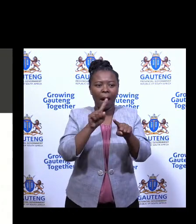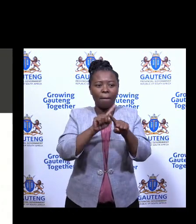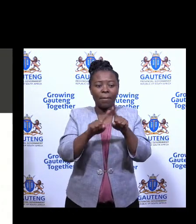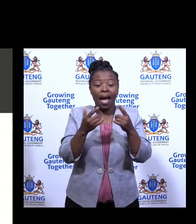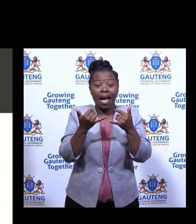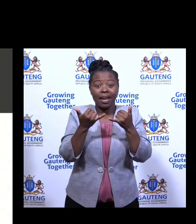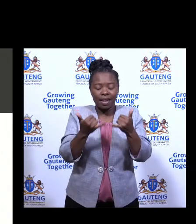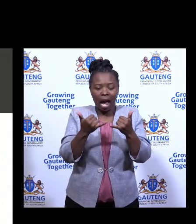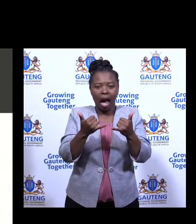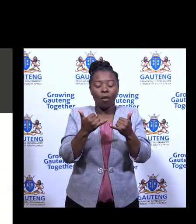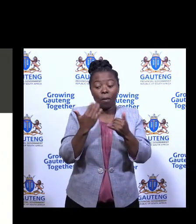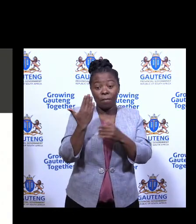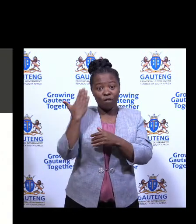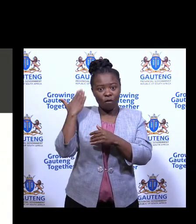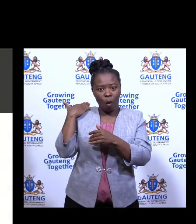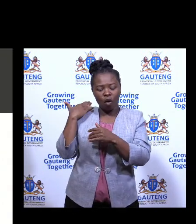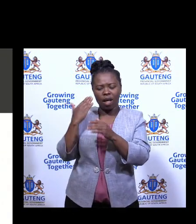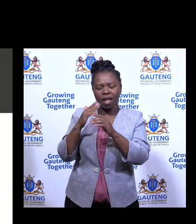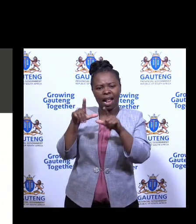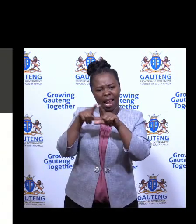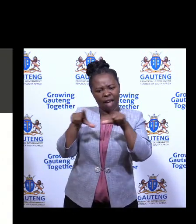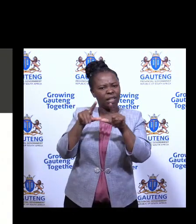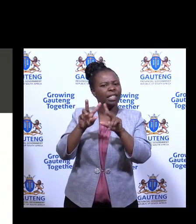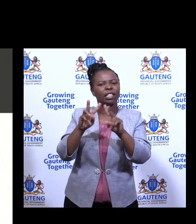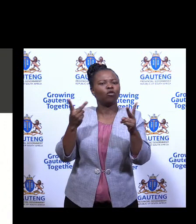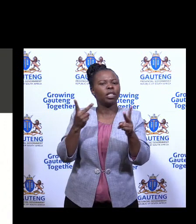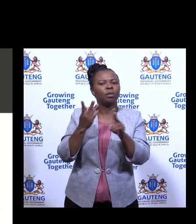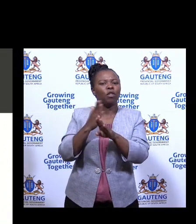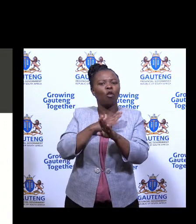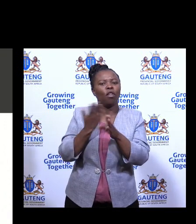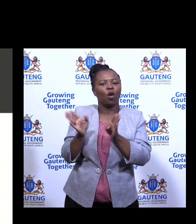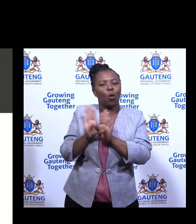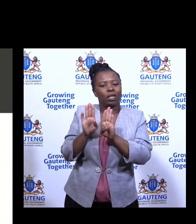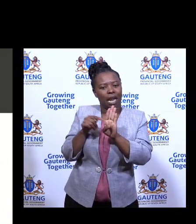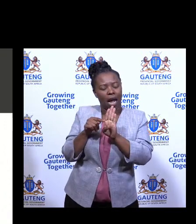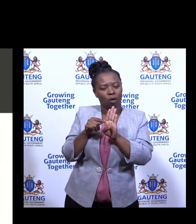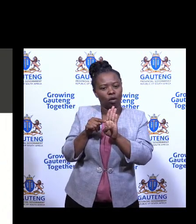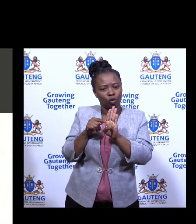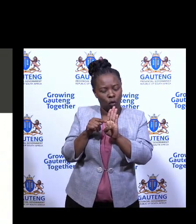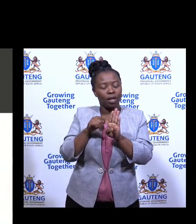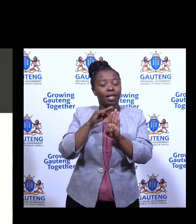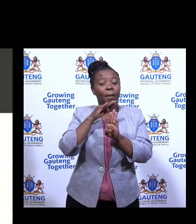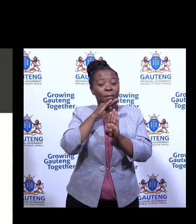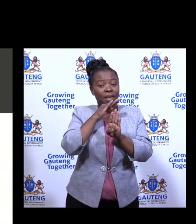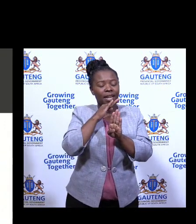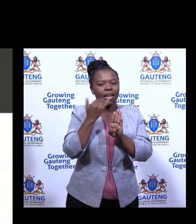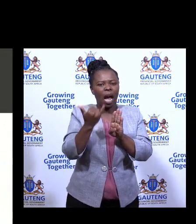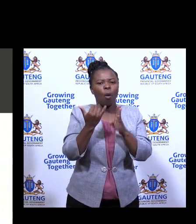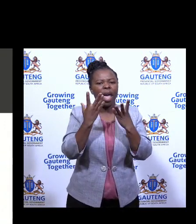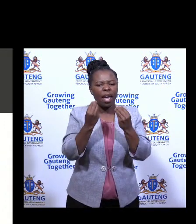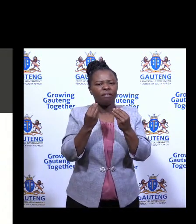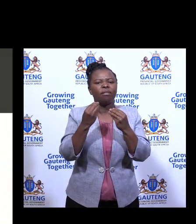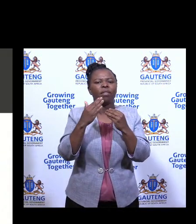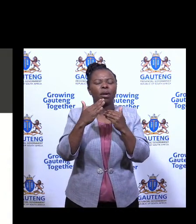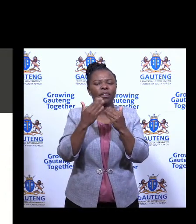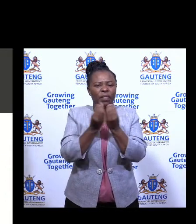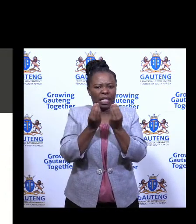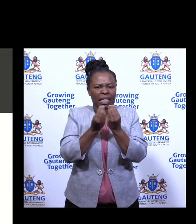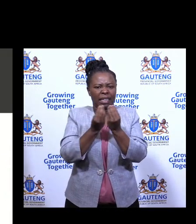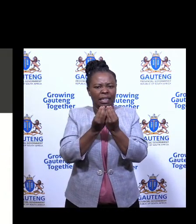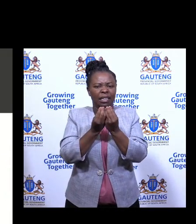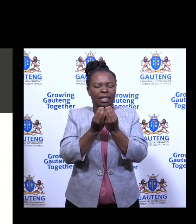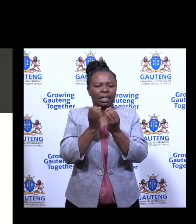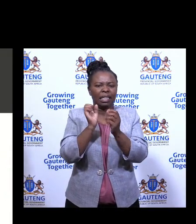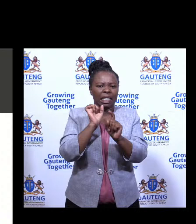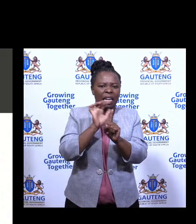the levels that we were seeing before the lockdown. And this has a number of implications. You know, we've been